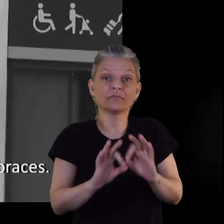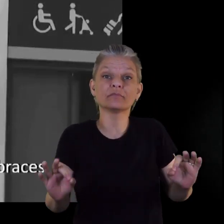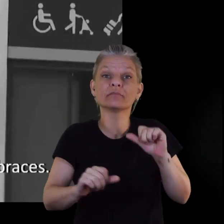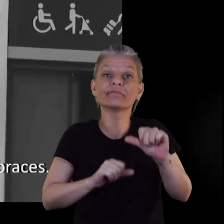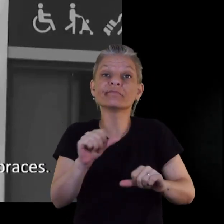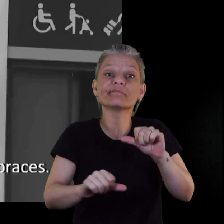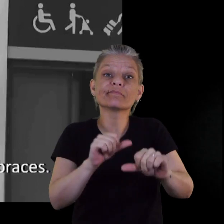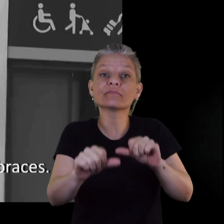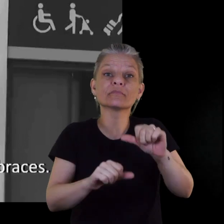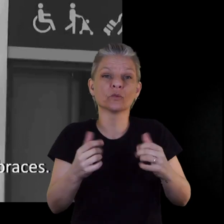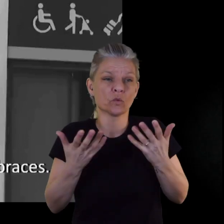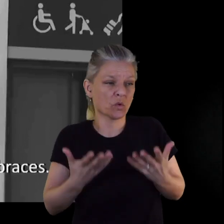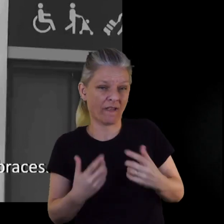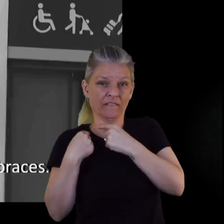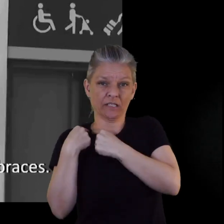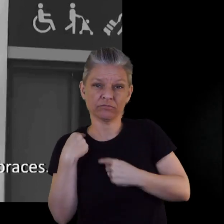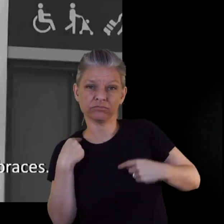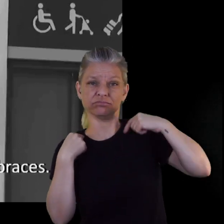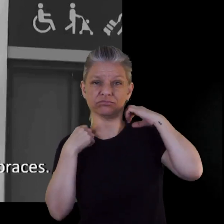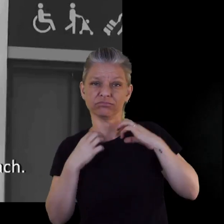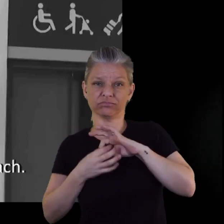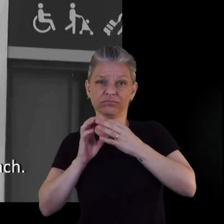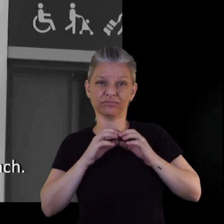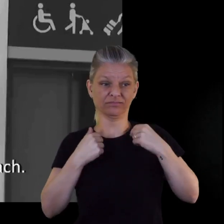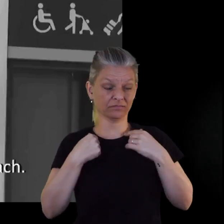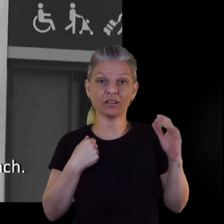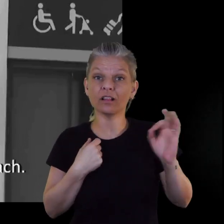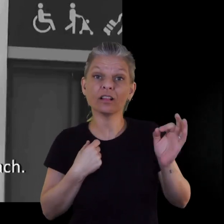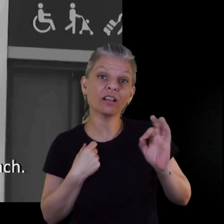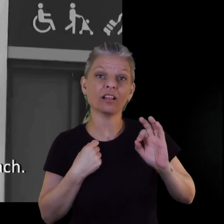with the heavy weight of our copper chains and nickel braces.